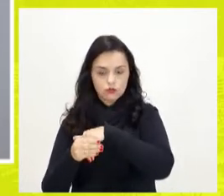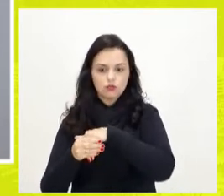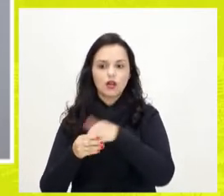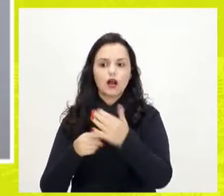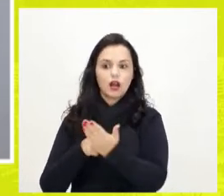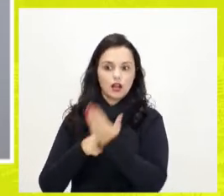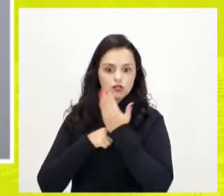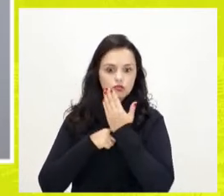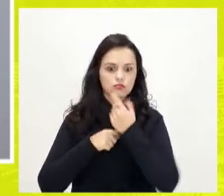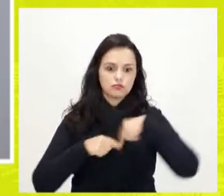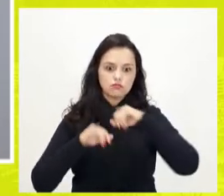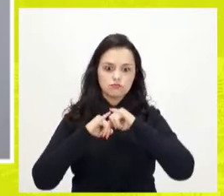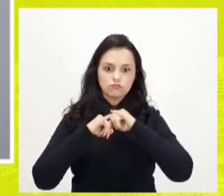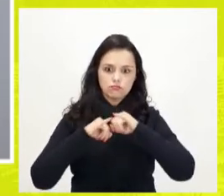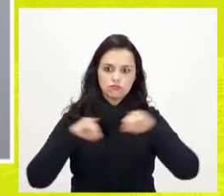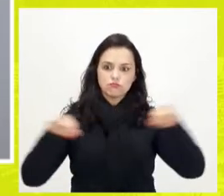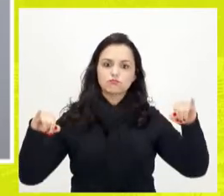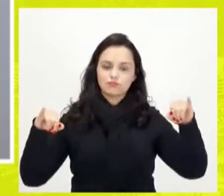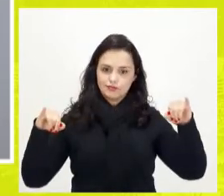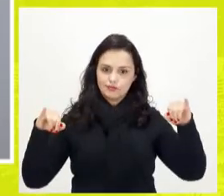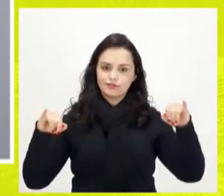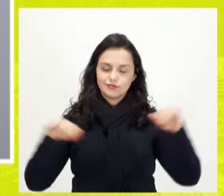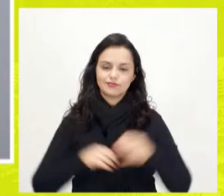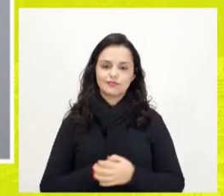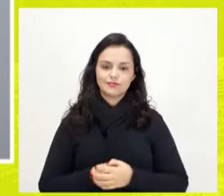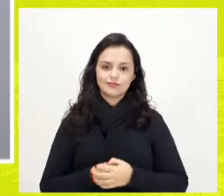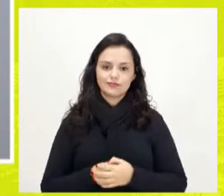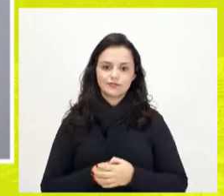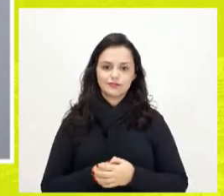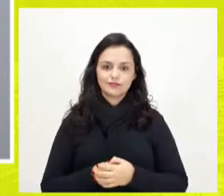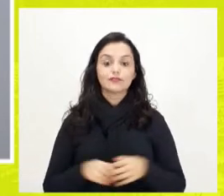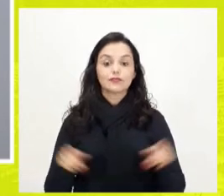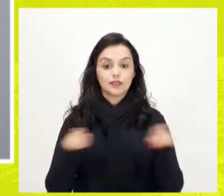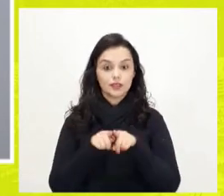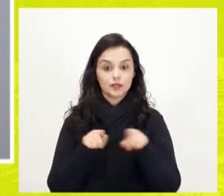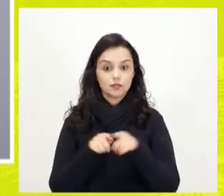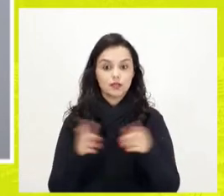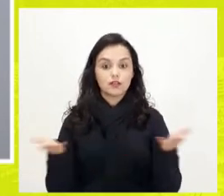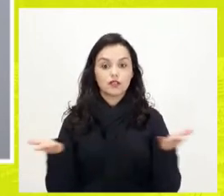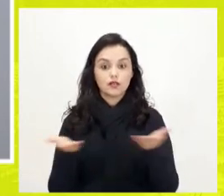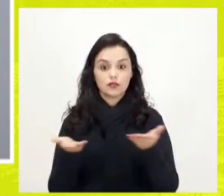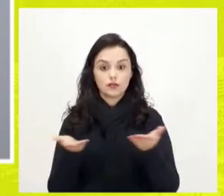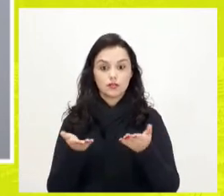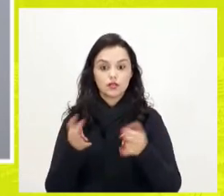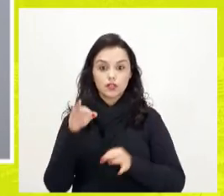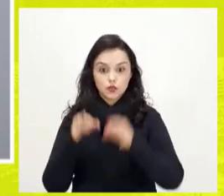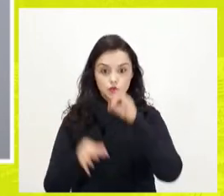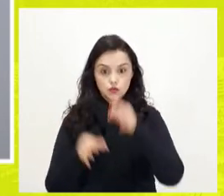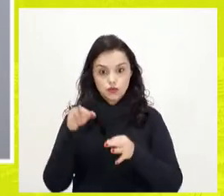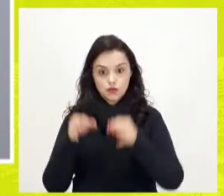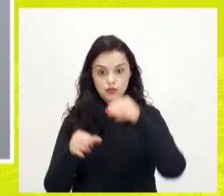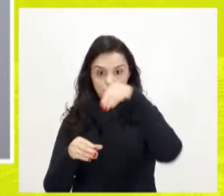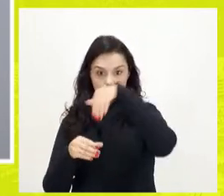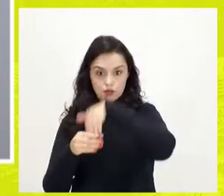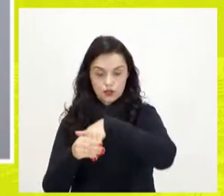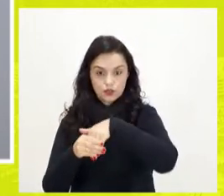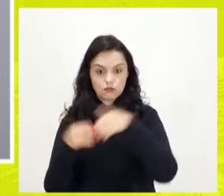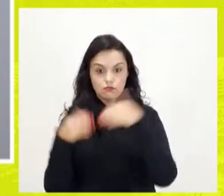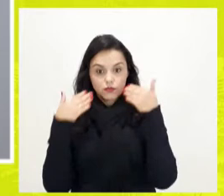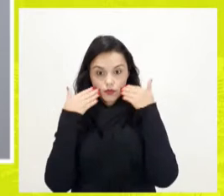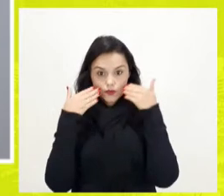the presence of the electors they need to really feed us with all this fake news that they're receiving